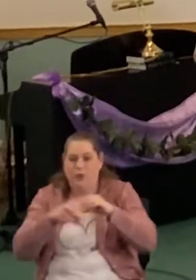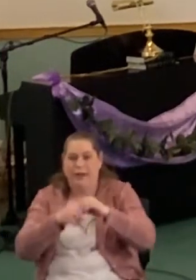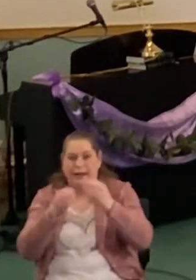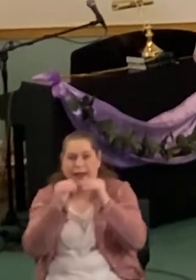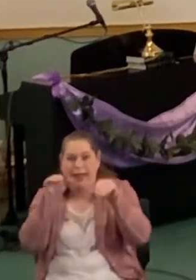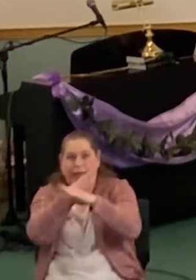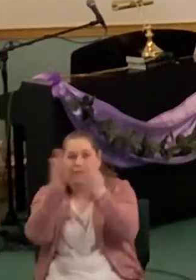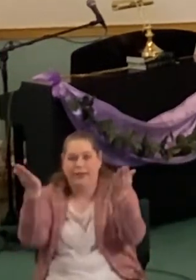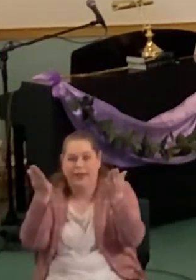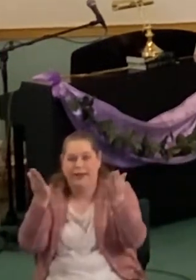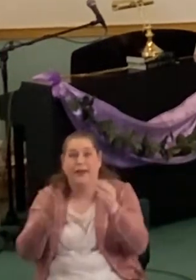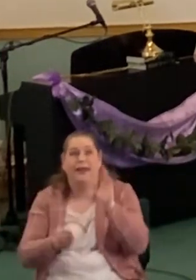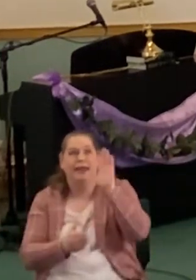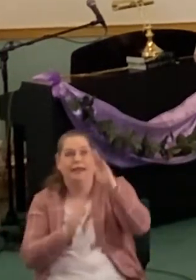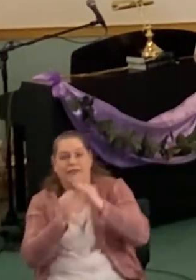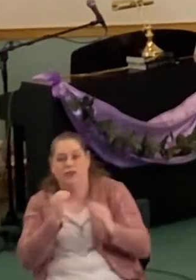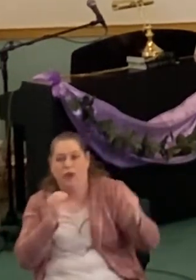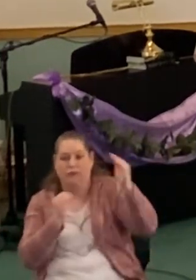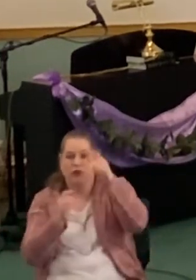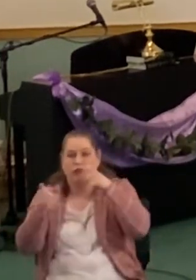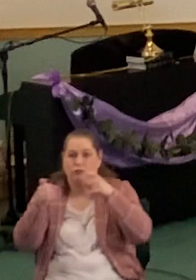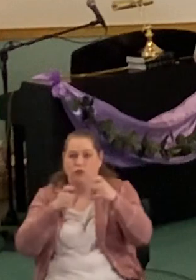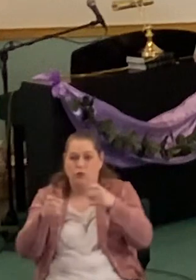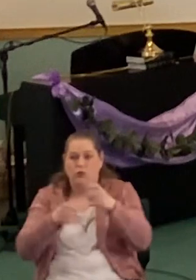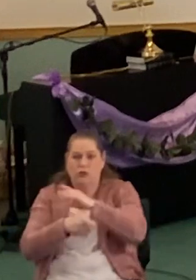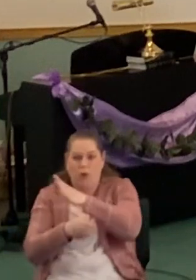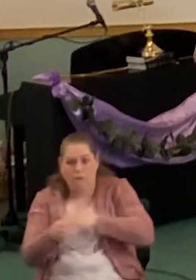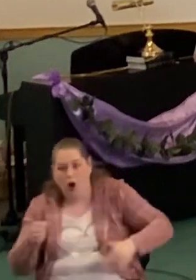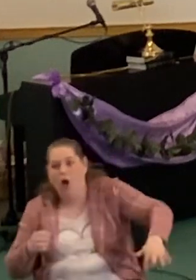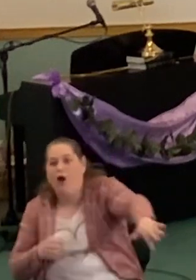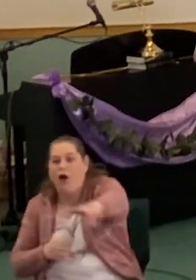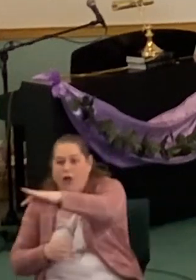sovereignty rules over all."